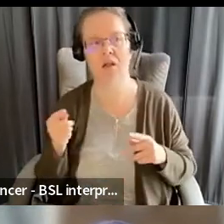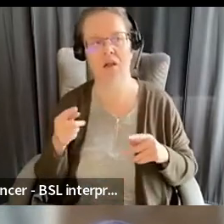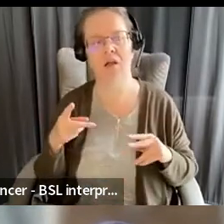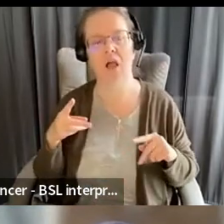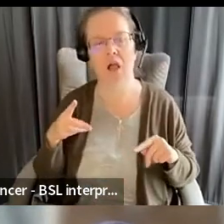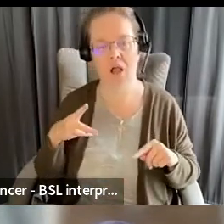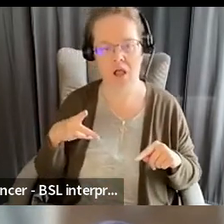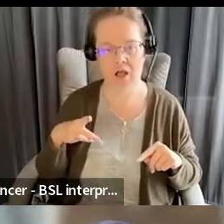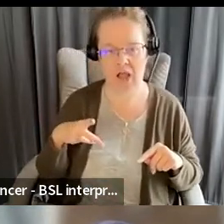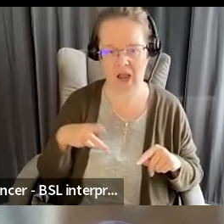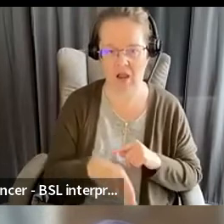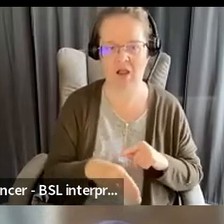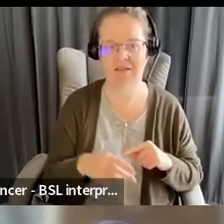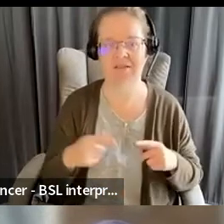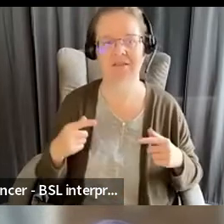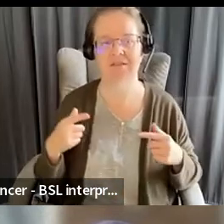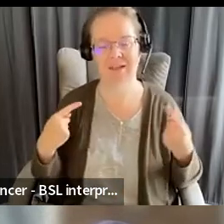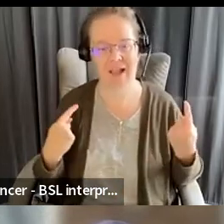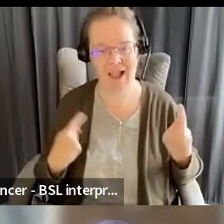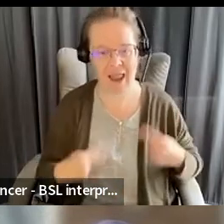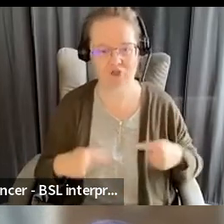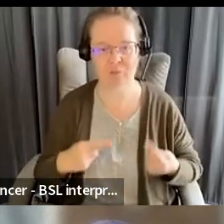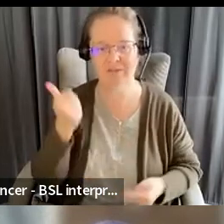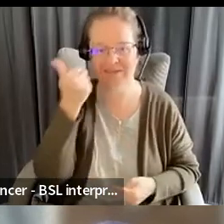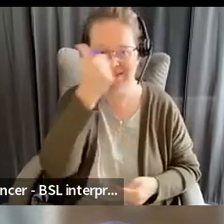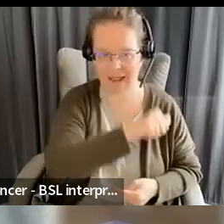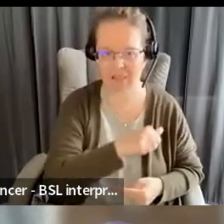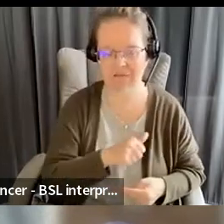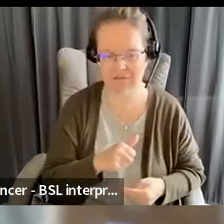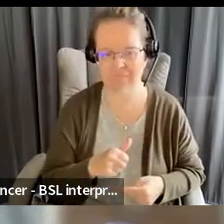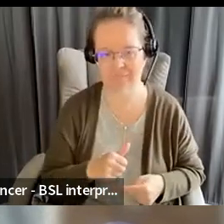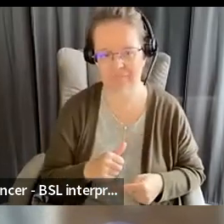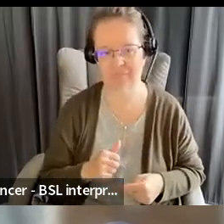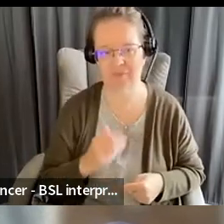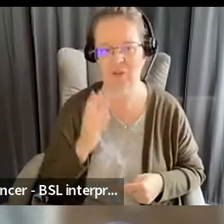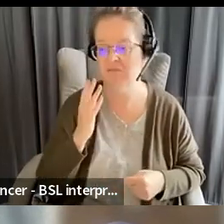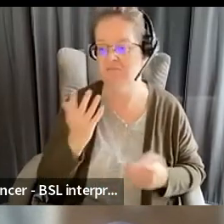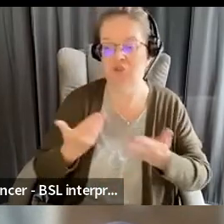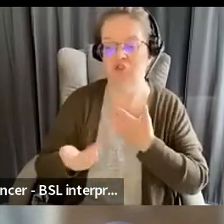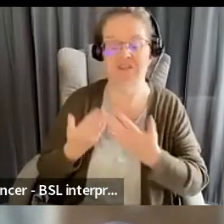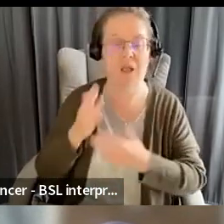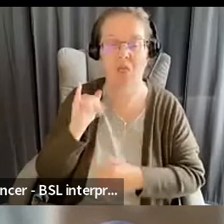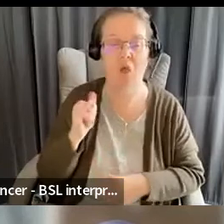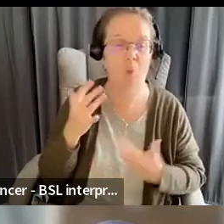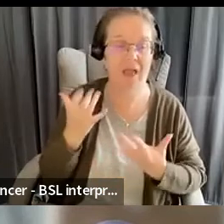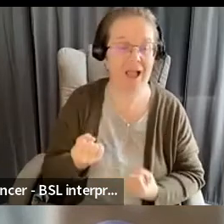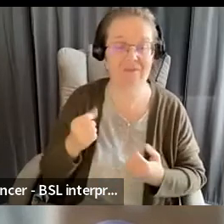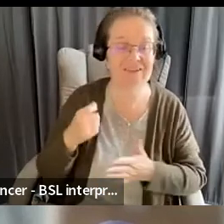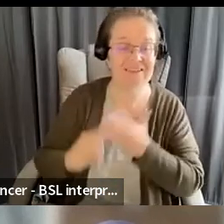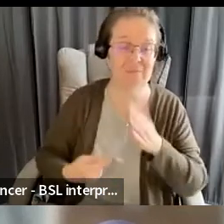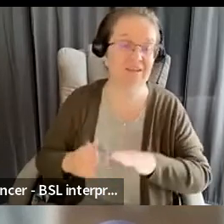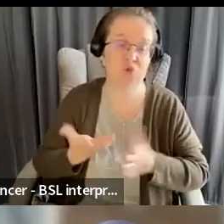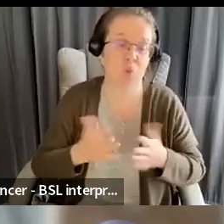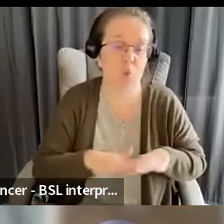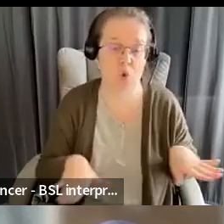large swathe of our eligible talent pool, I would say, whether you have a disability or not. Yeah.